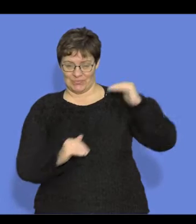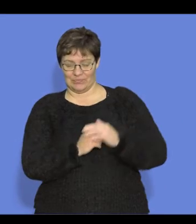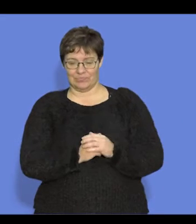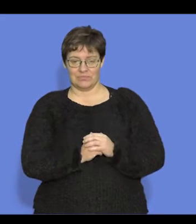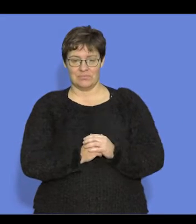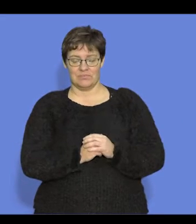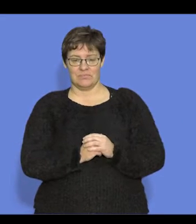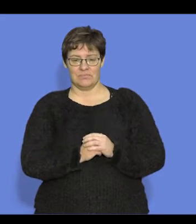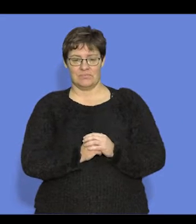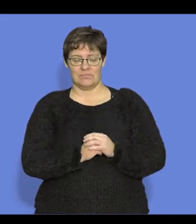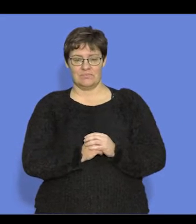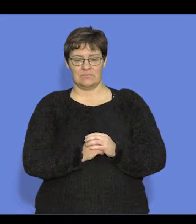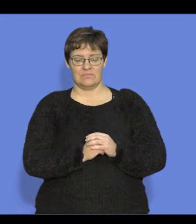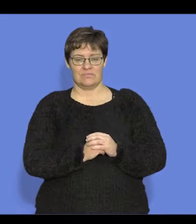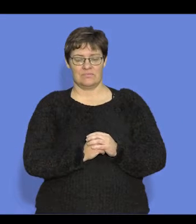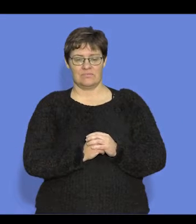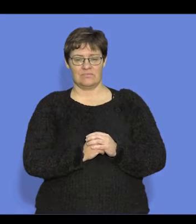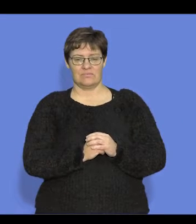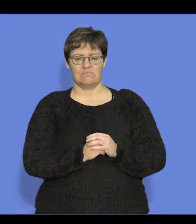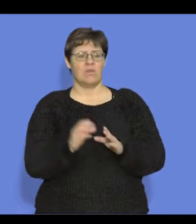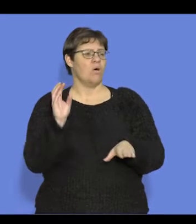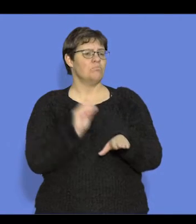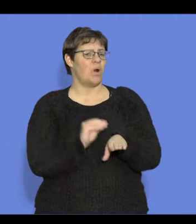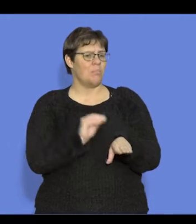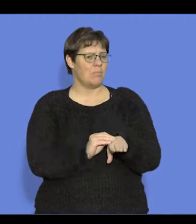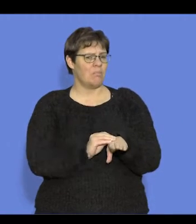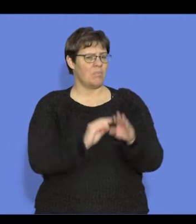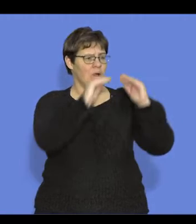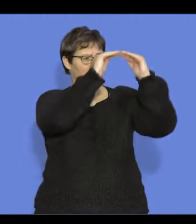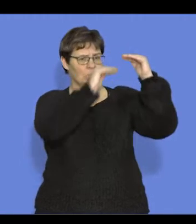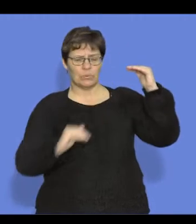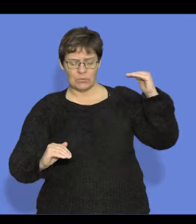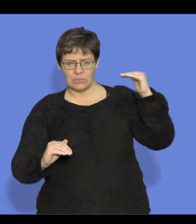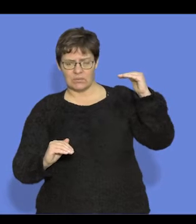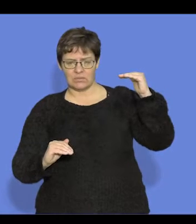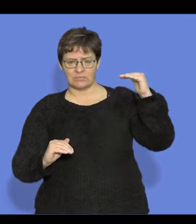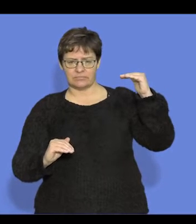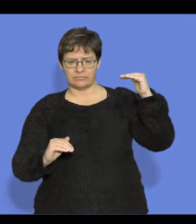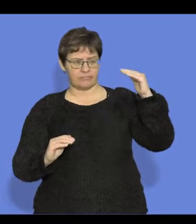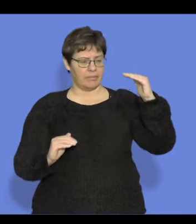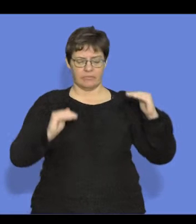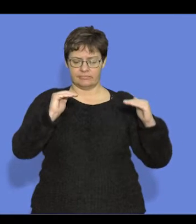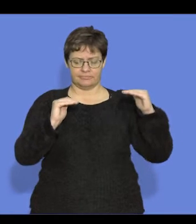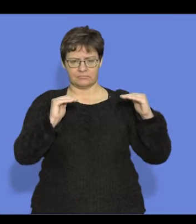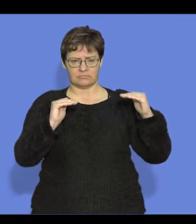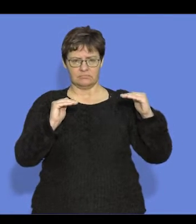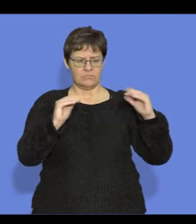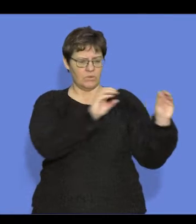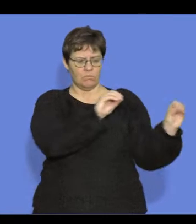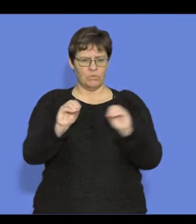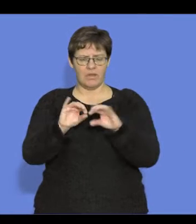low concentration. But the problem with diffusion is when concentrations are equal,